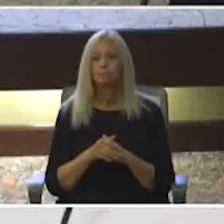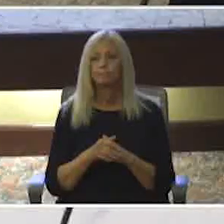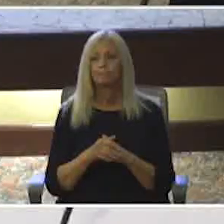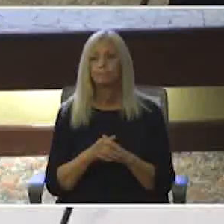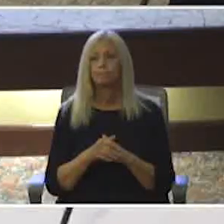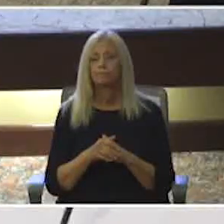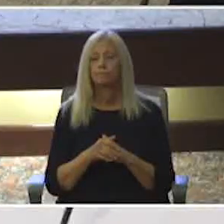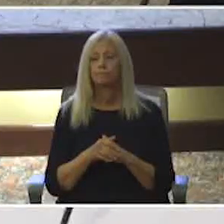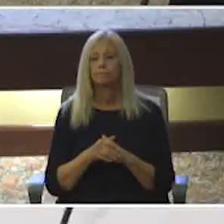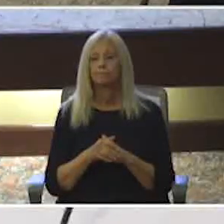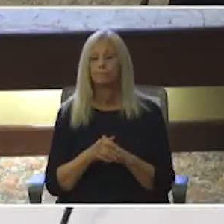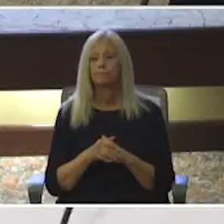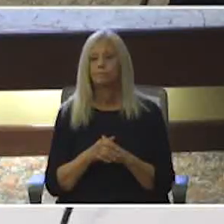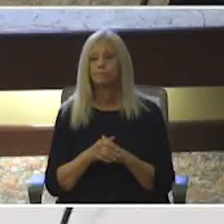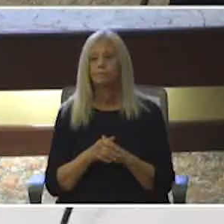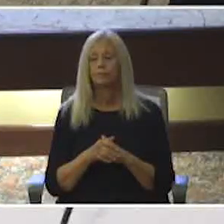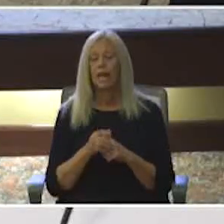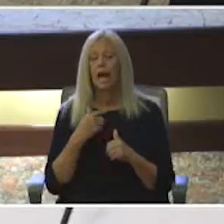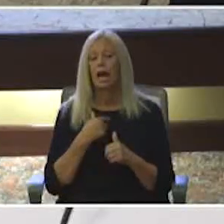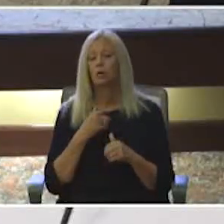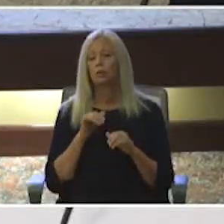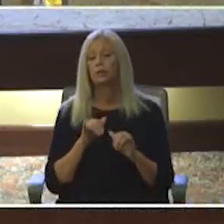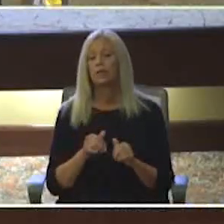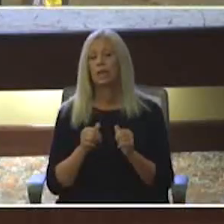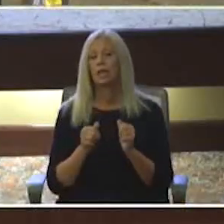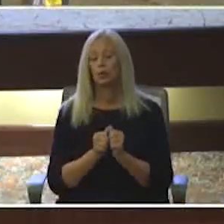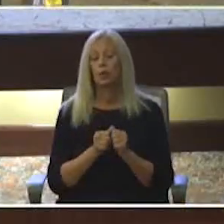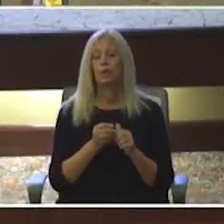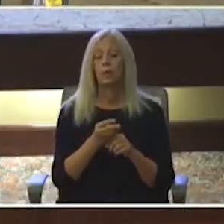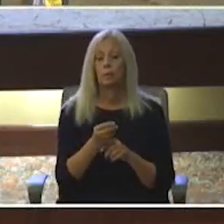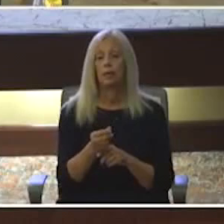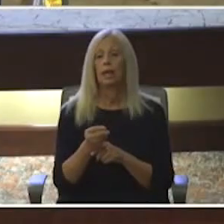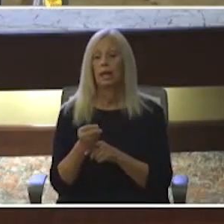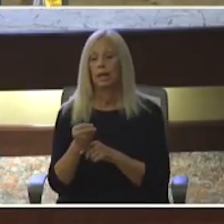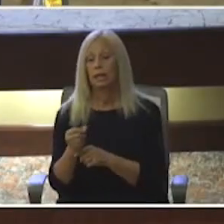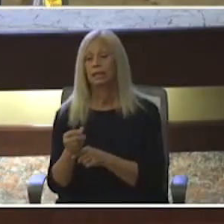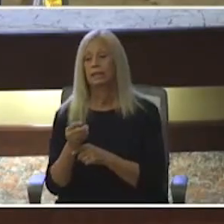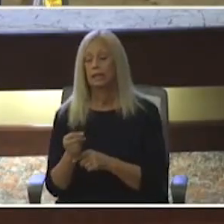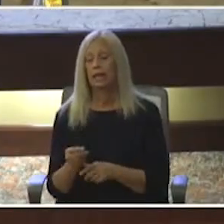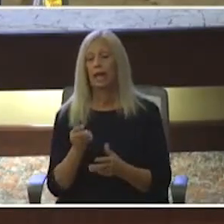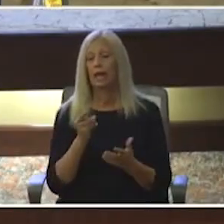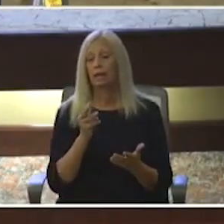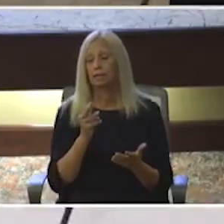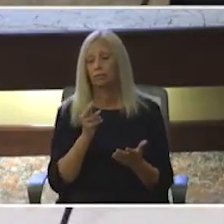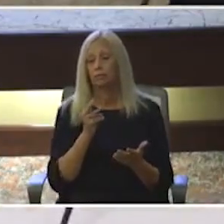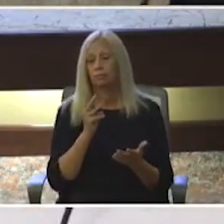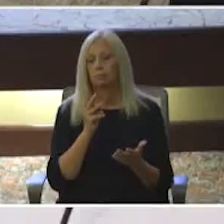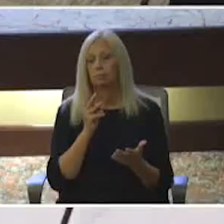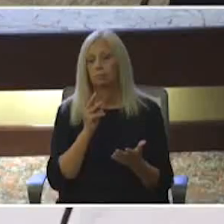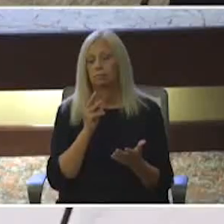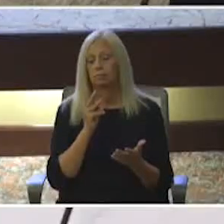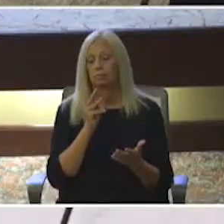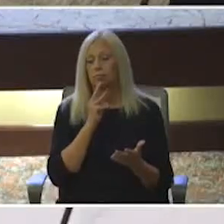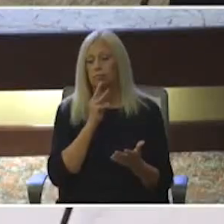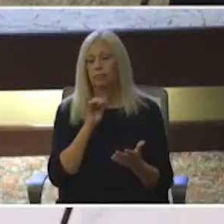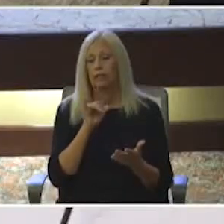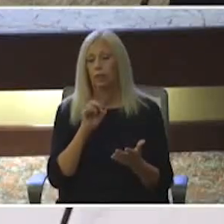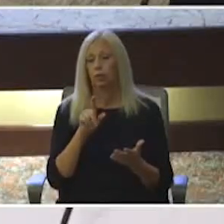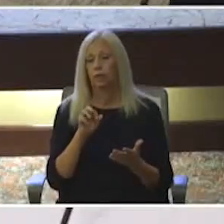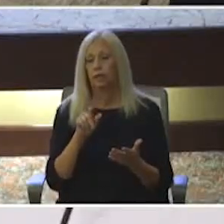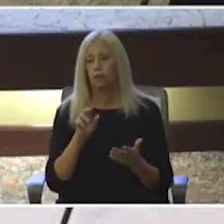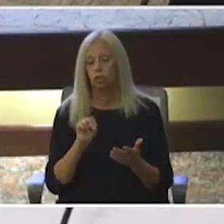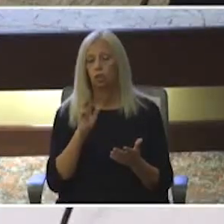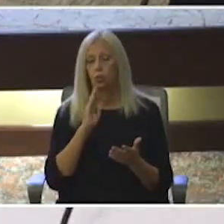I would That's probably. just one of those ones I'd that- stick with planting and irrigation and move it forward. You're going to have years of tree growth and what have you. Yeah, So,